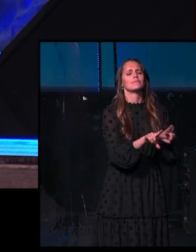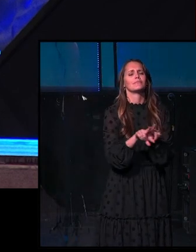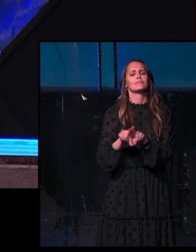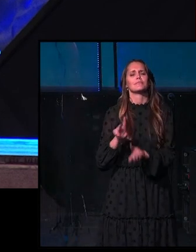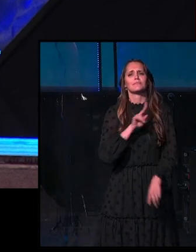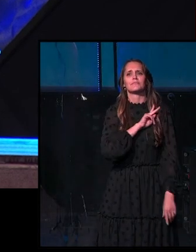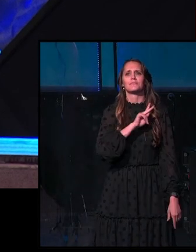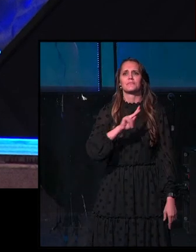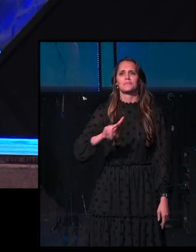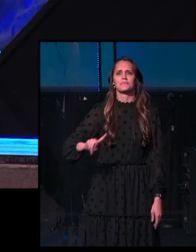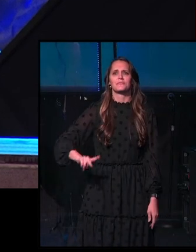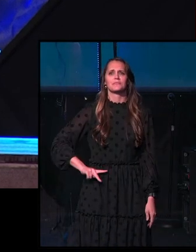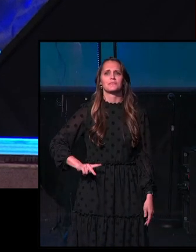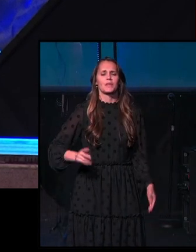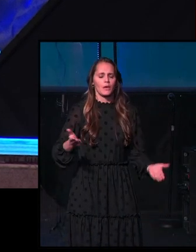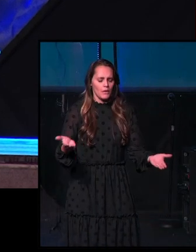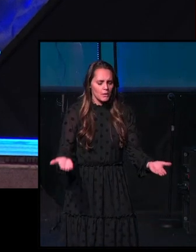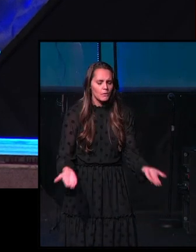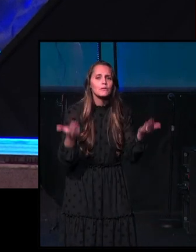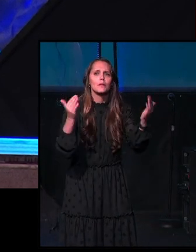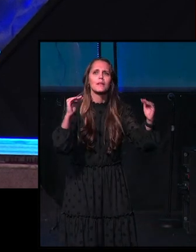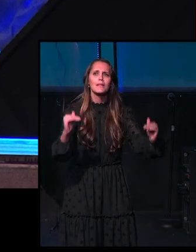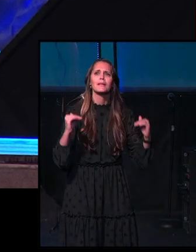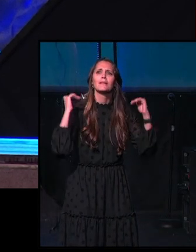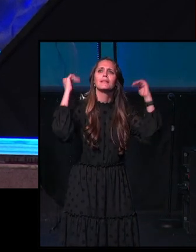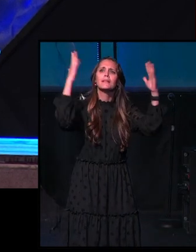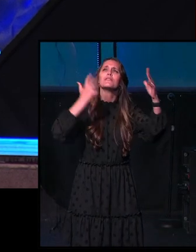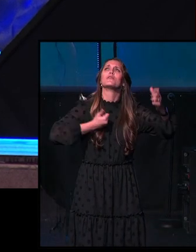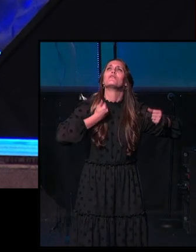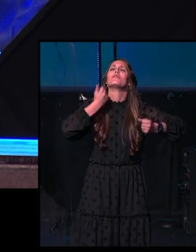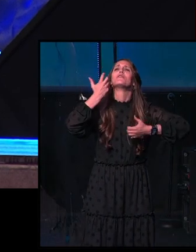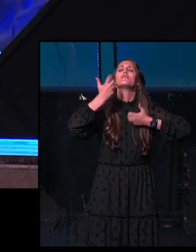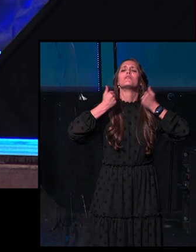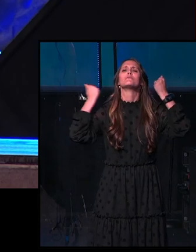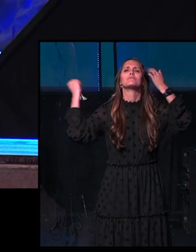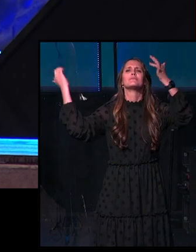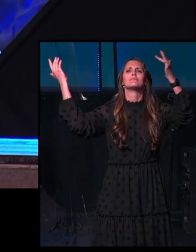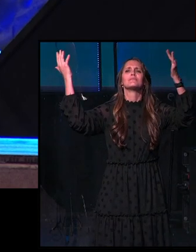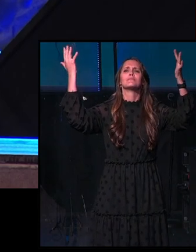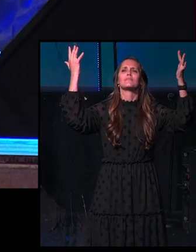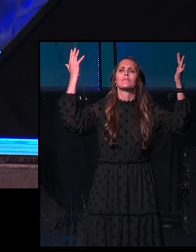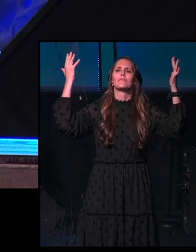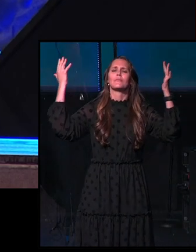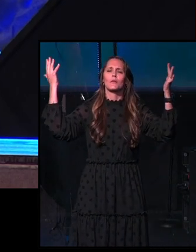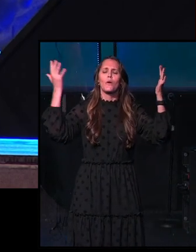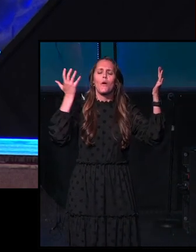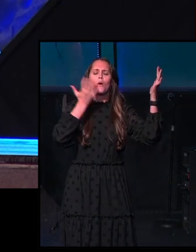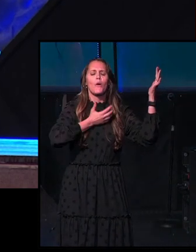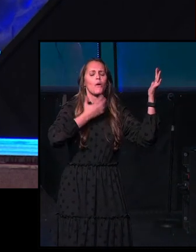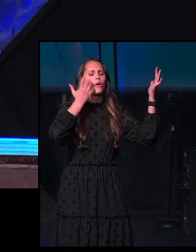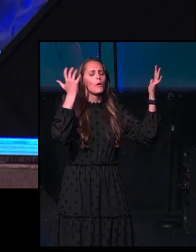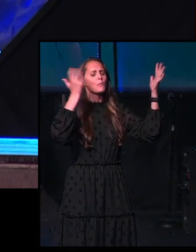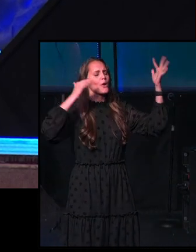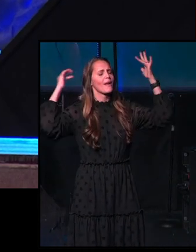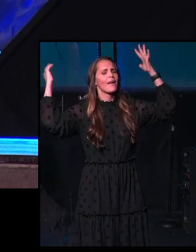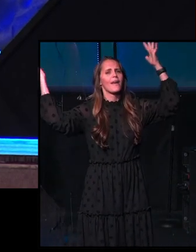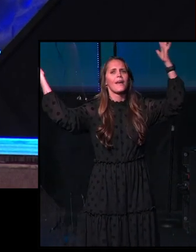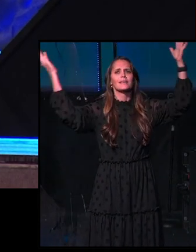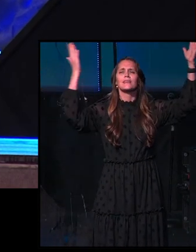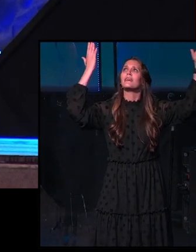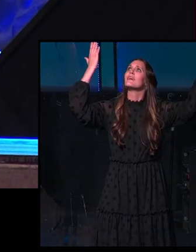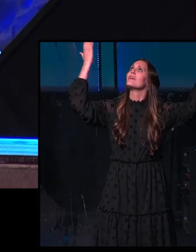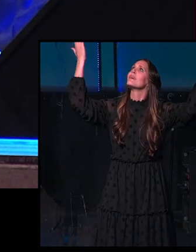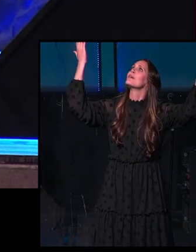King, lift up your voice and with us sing. Oh,